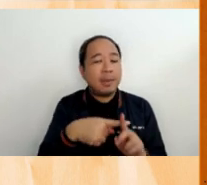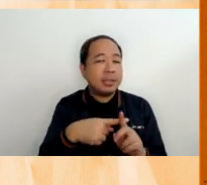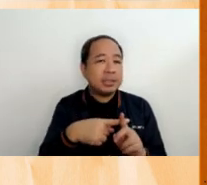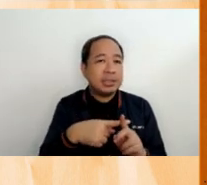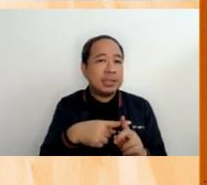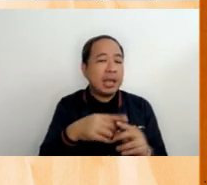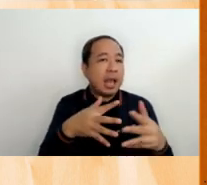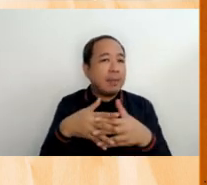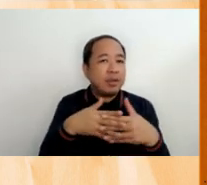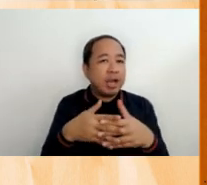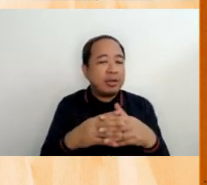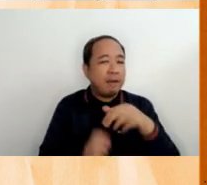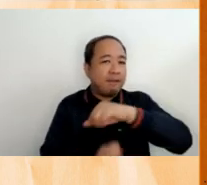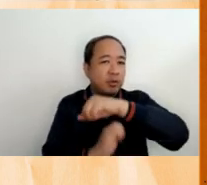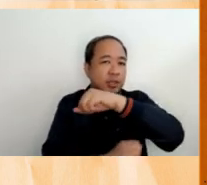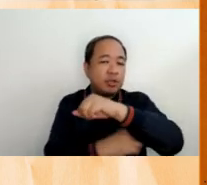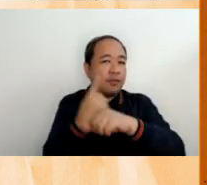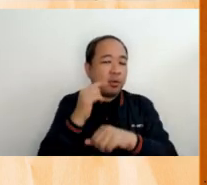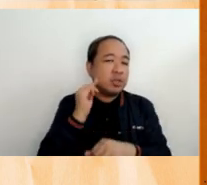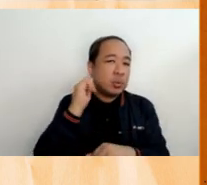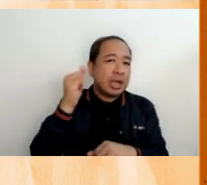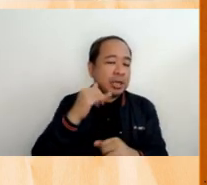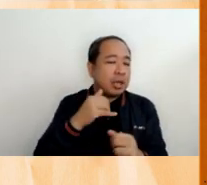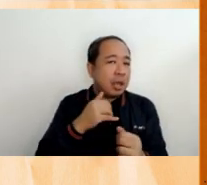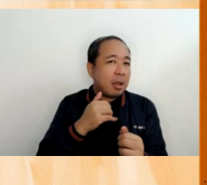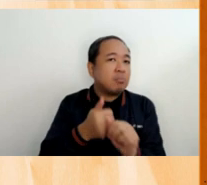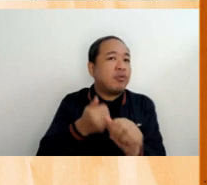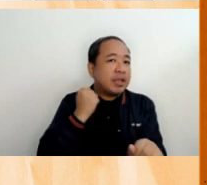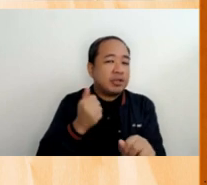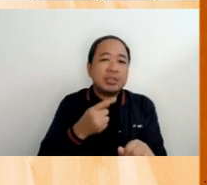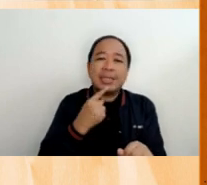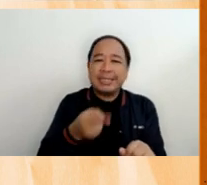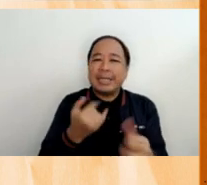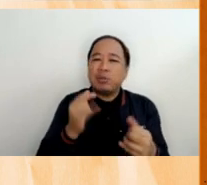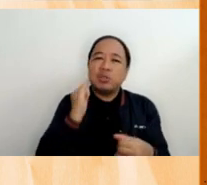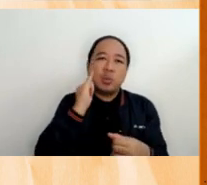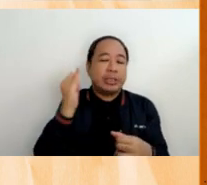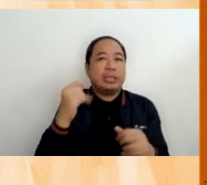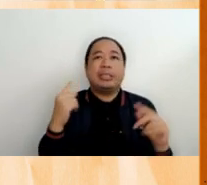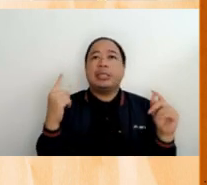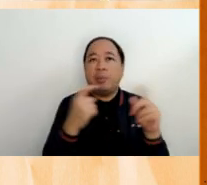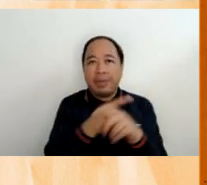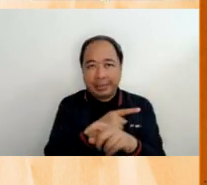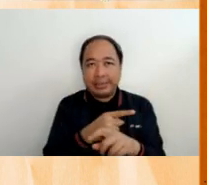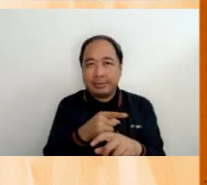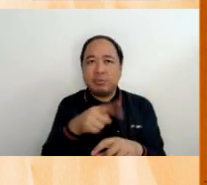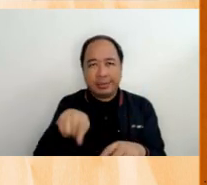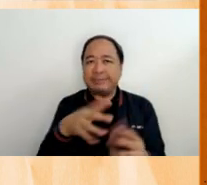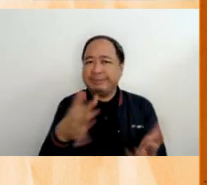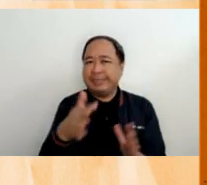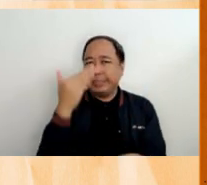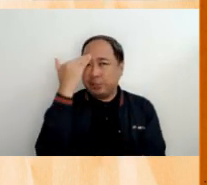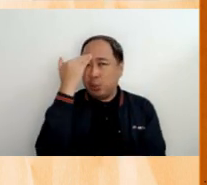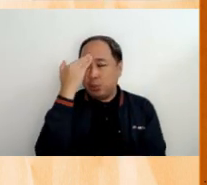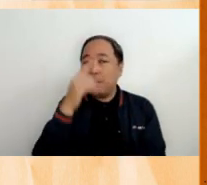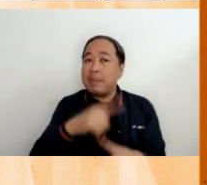often preventable. No, and as we all work with children and adolescents, whether we are in the health